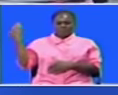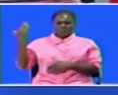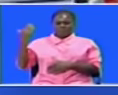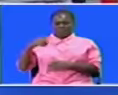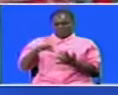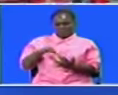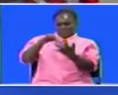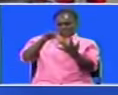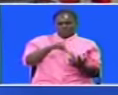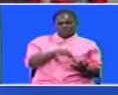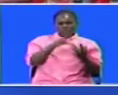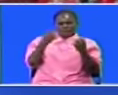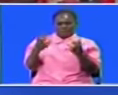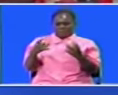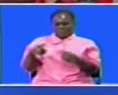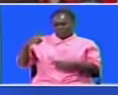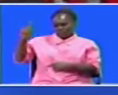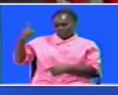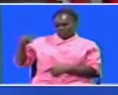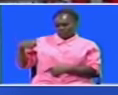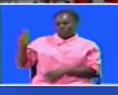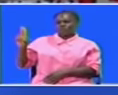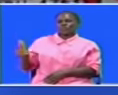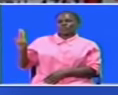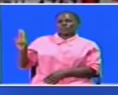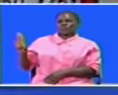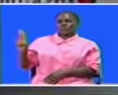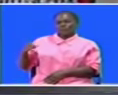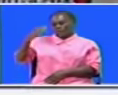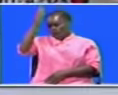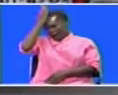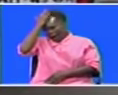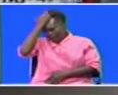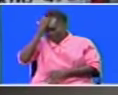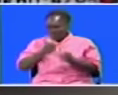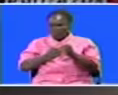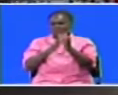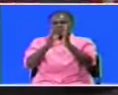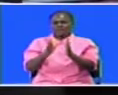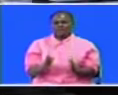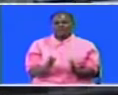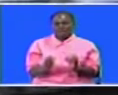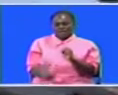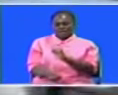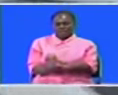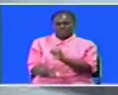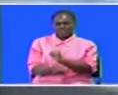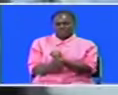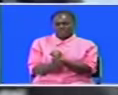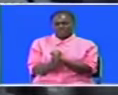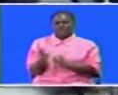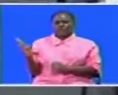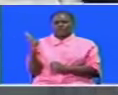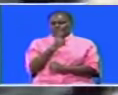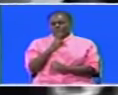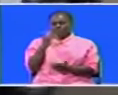own, with many crediting President Uhuru Kenyatta as a humble leader who had demystified the once dreaded office